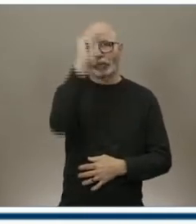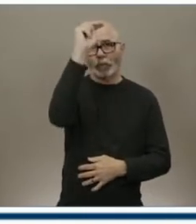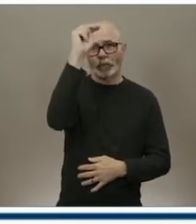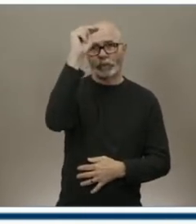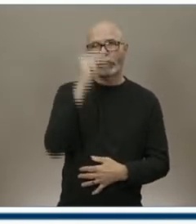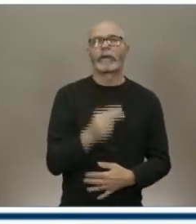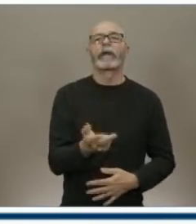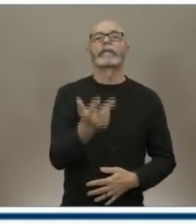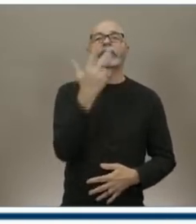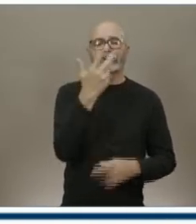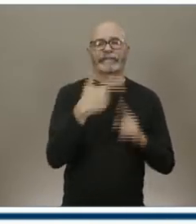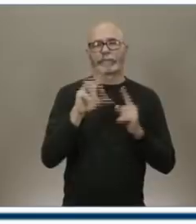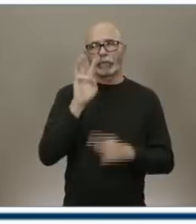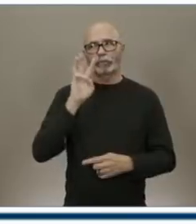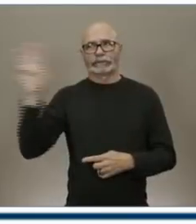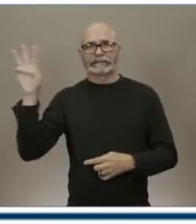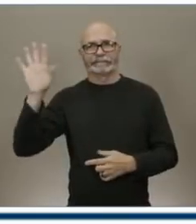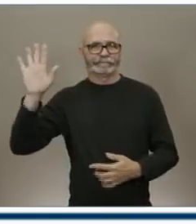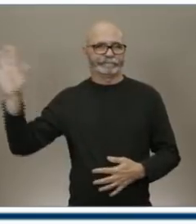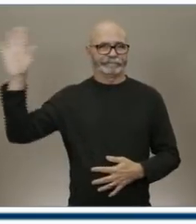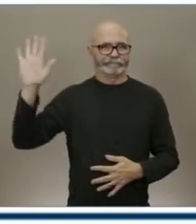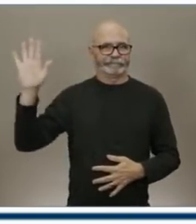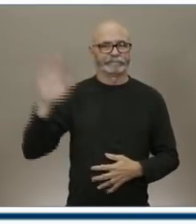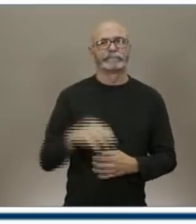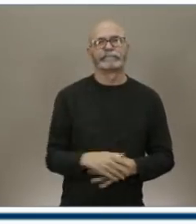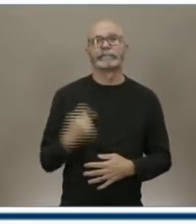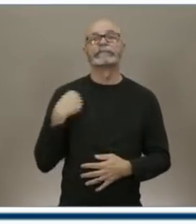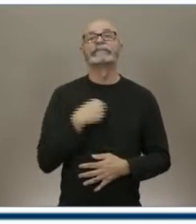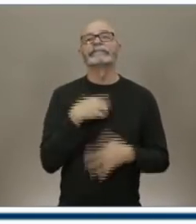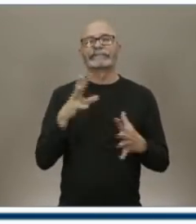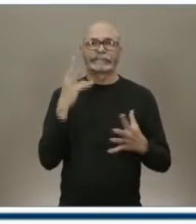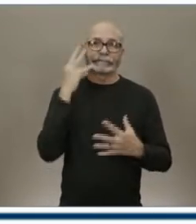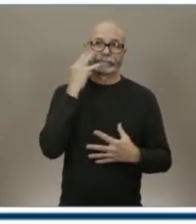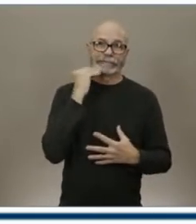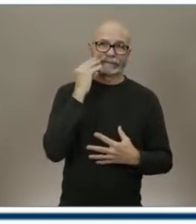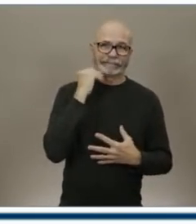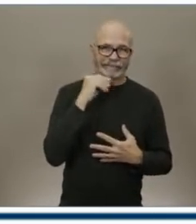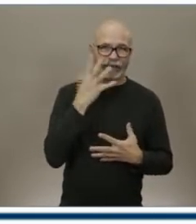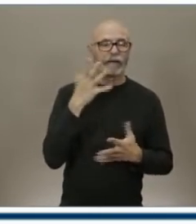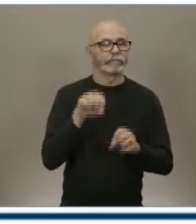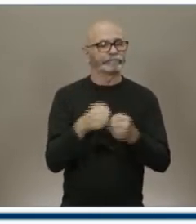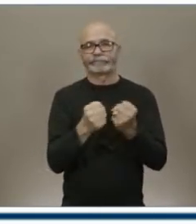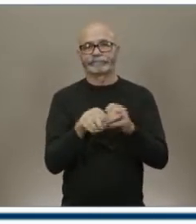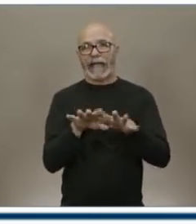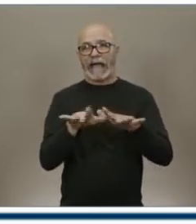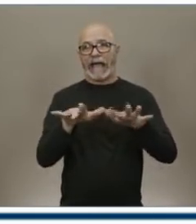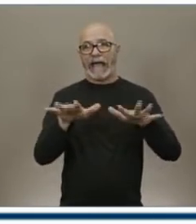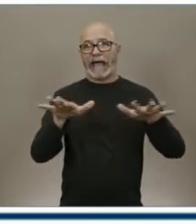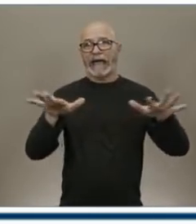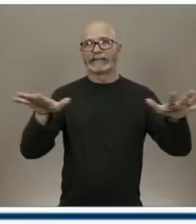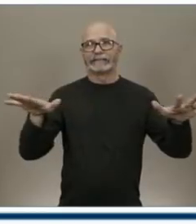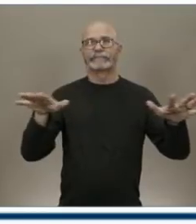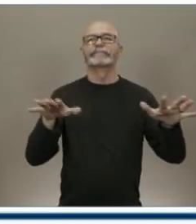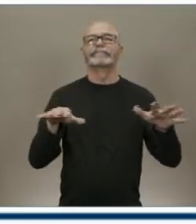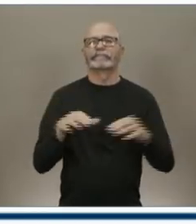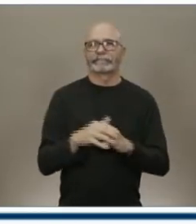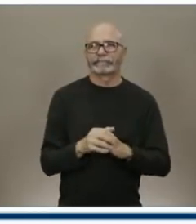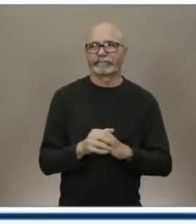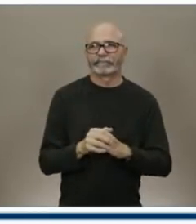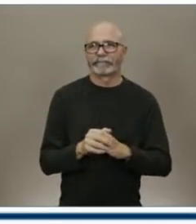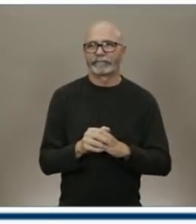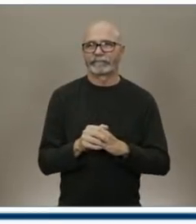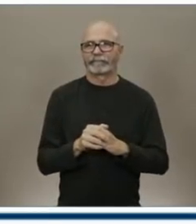Western Zone. We're experiencing an outbreak at Eden Valley Poultry, a processing plant in Berwick. We have tested